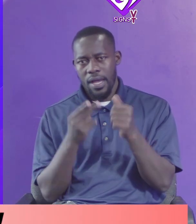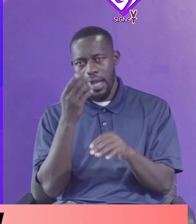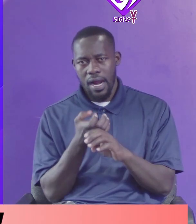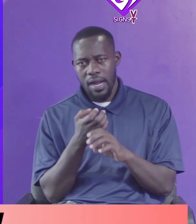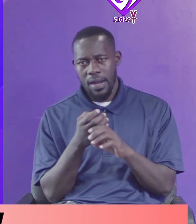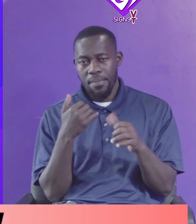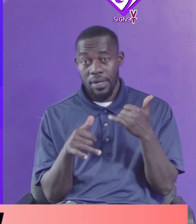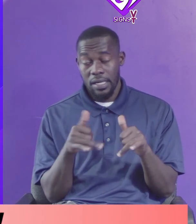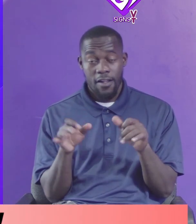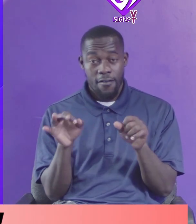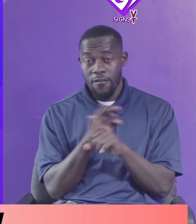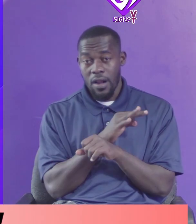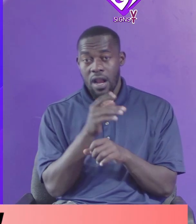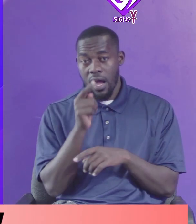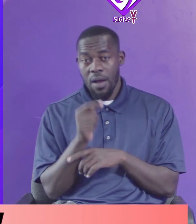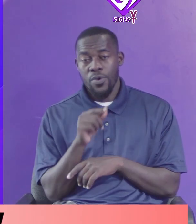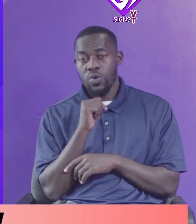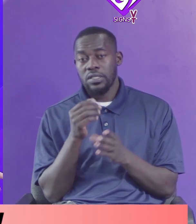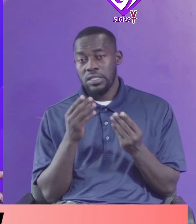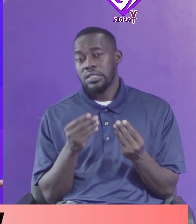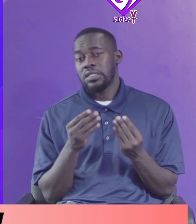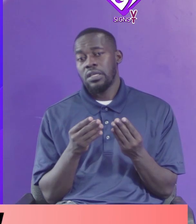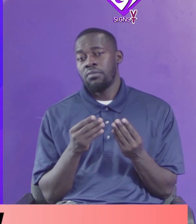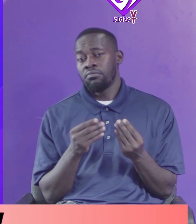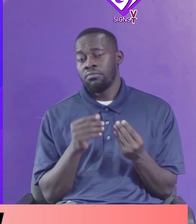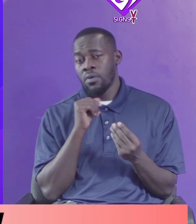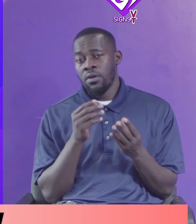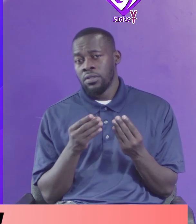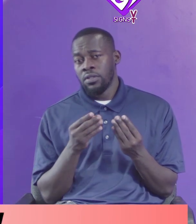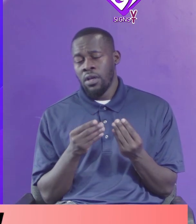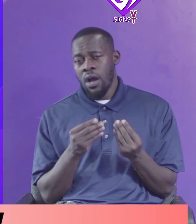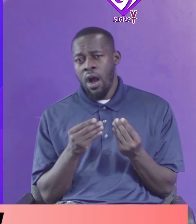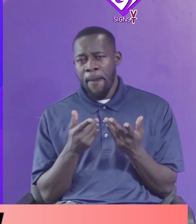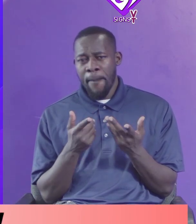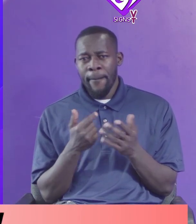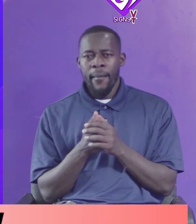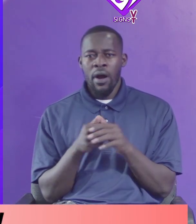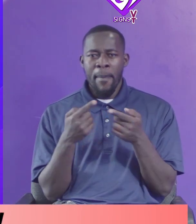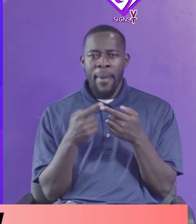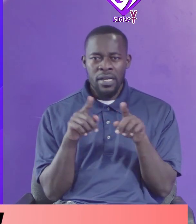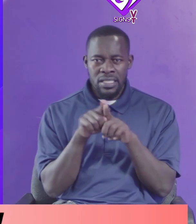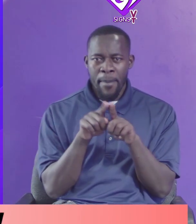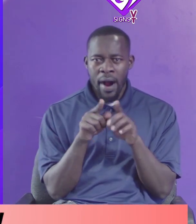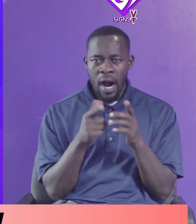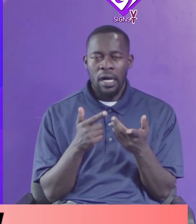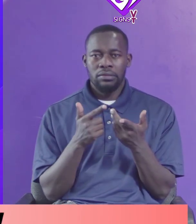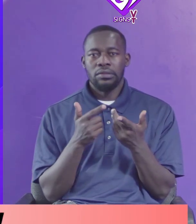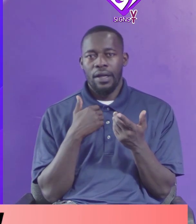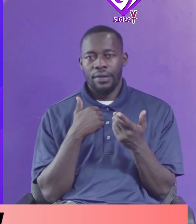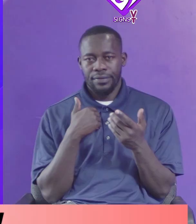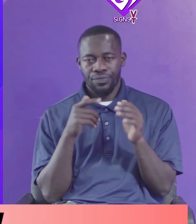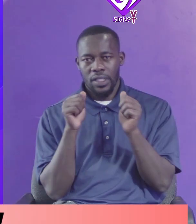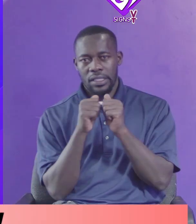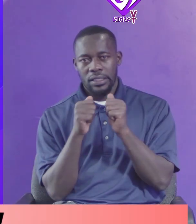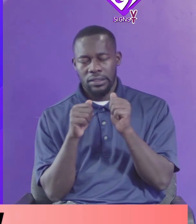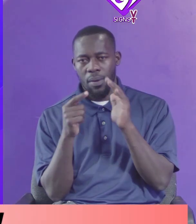and Fulham as well. Two teams that really they know to defend. Yes. And we're speaking in the sense that they have 7 points behind. They are